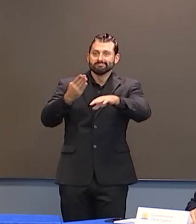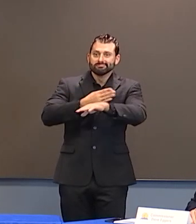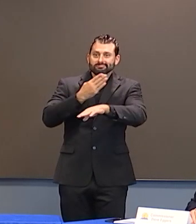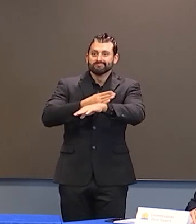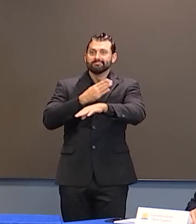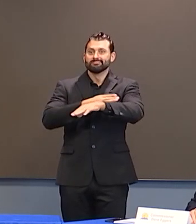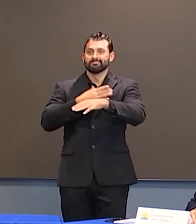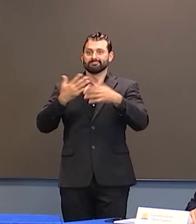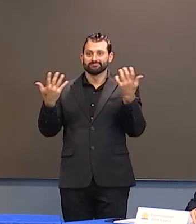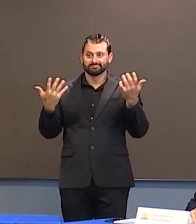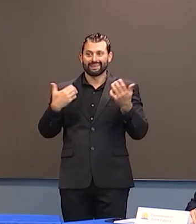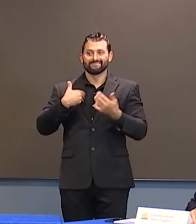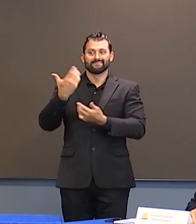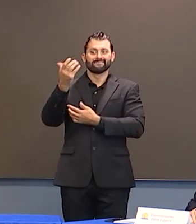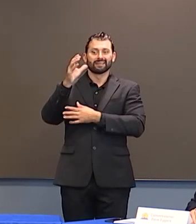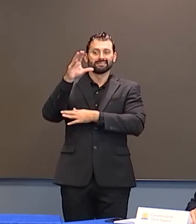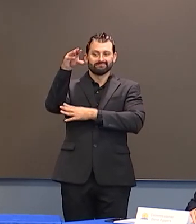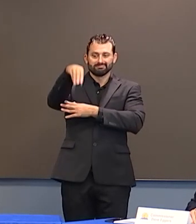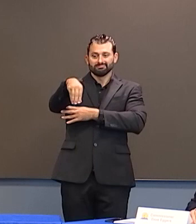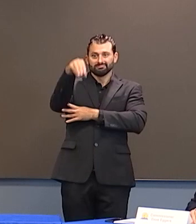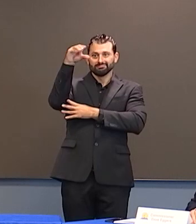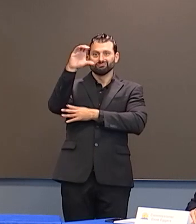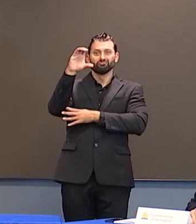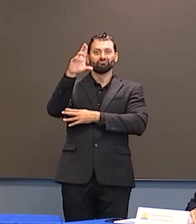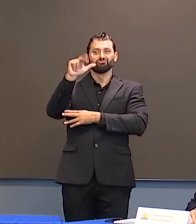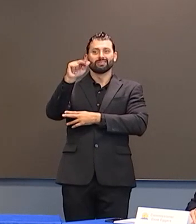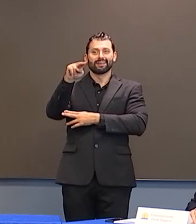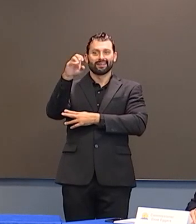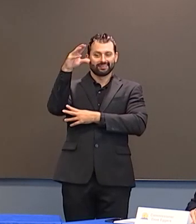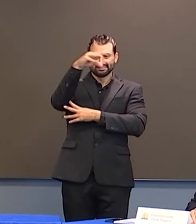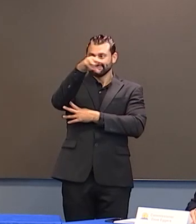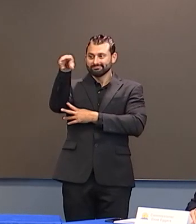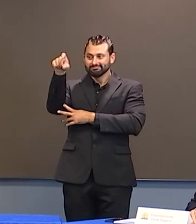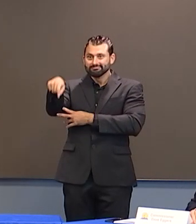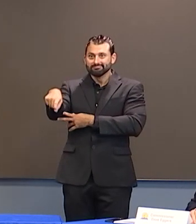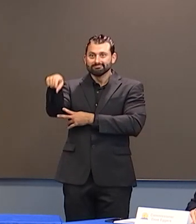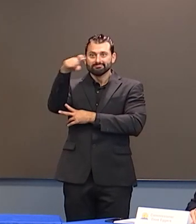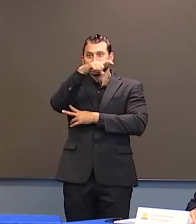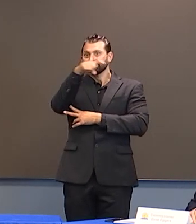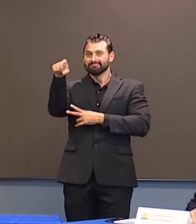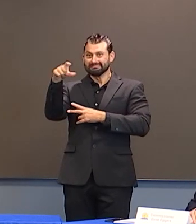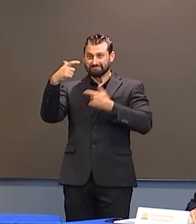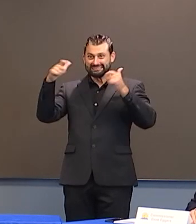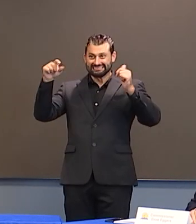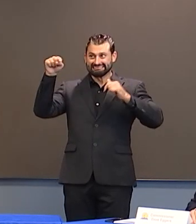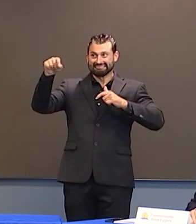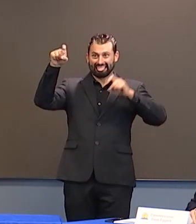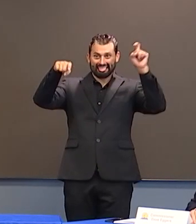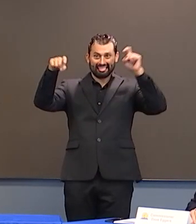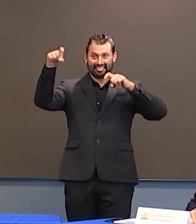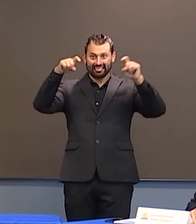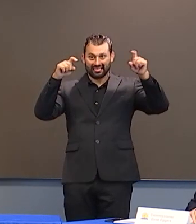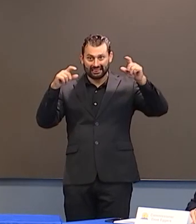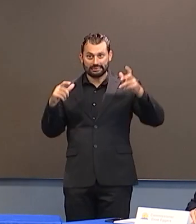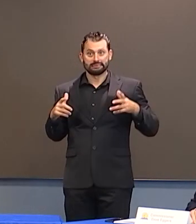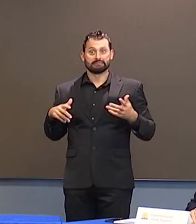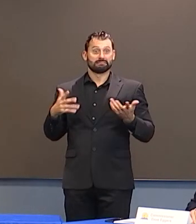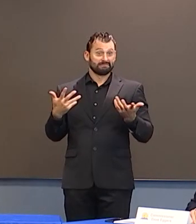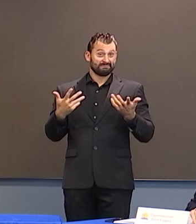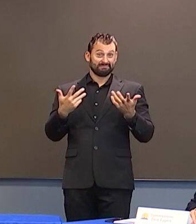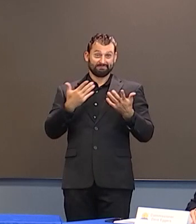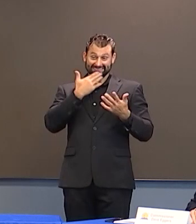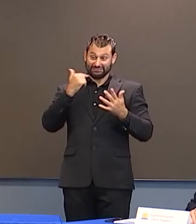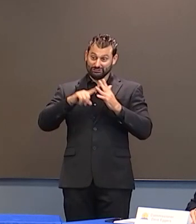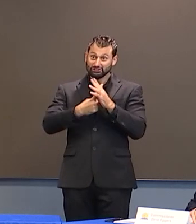we have a way that we communicate with them so that they can start securing because it takes a while even if you want to take those extreme large